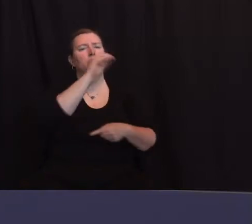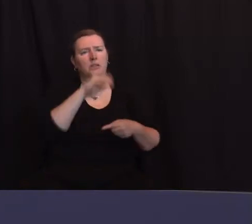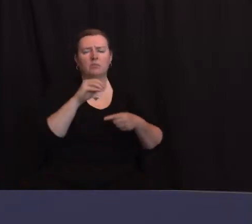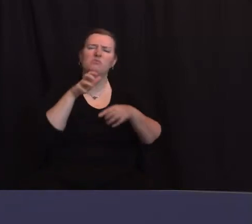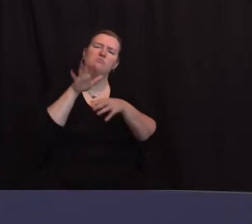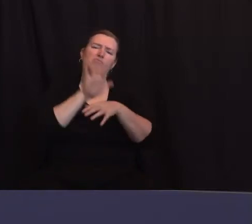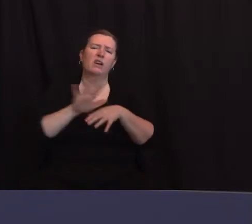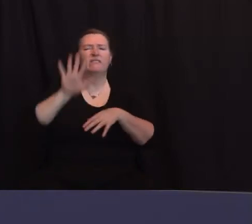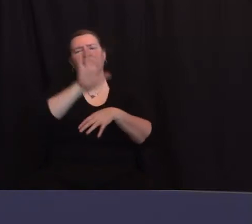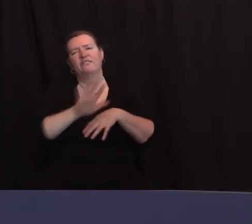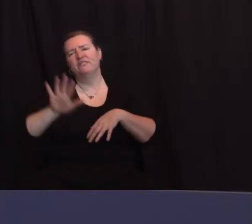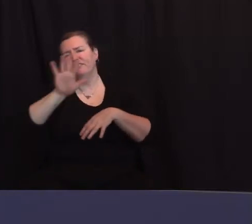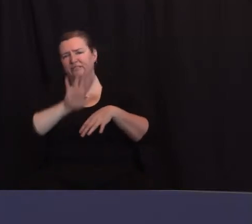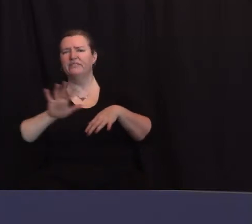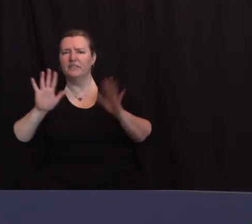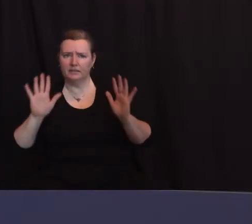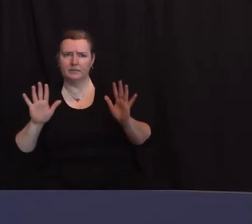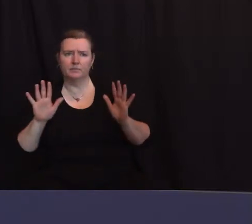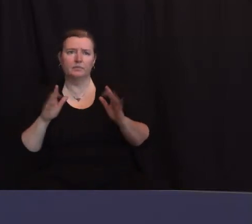burden in the state.